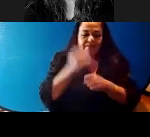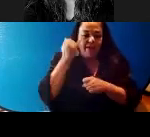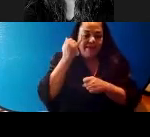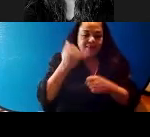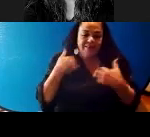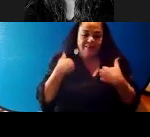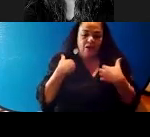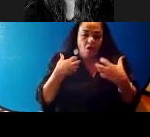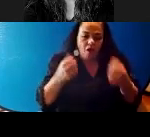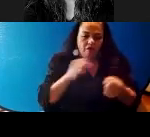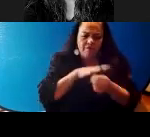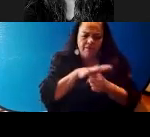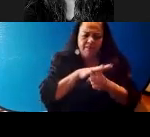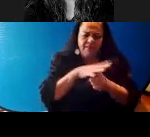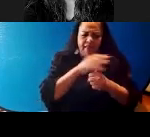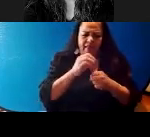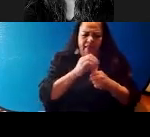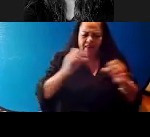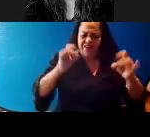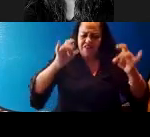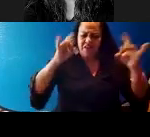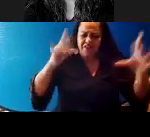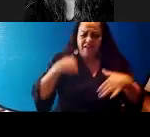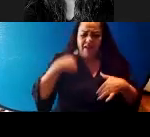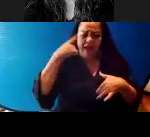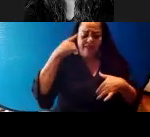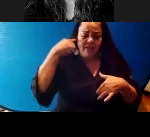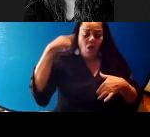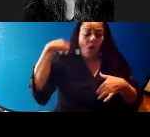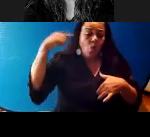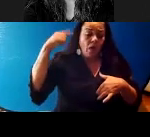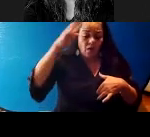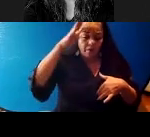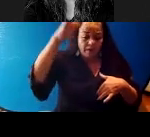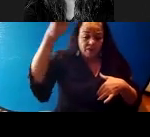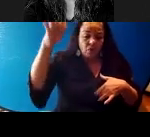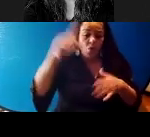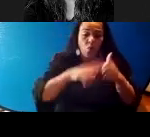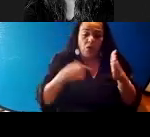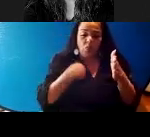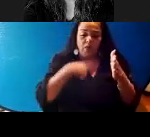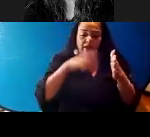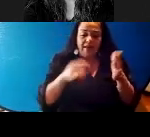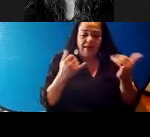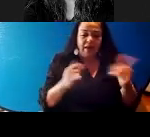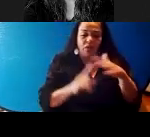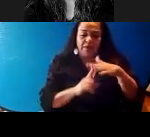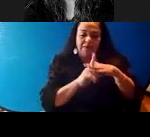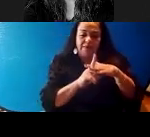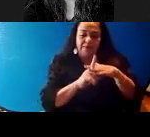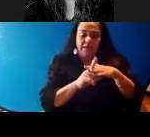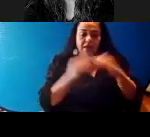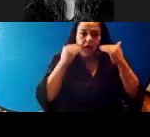enough audacity. And I think Radical Imagination says, what we need now exists in our heads and our